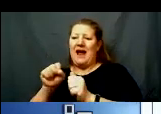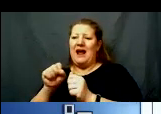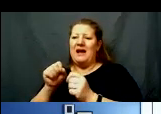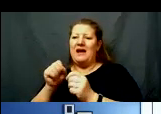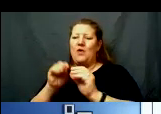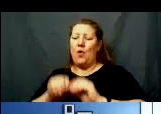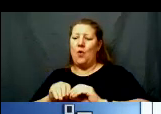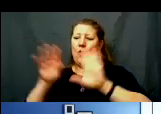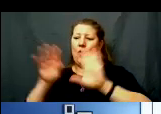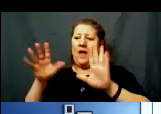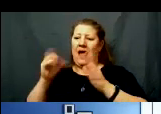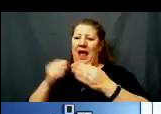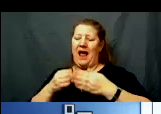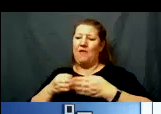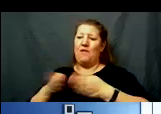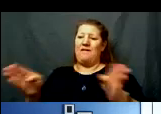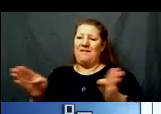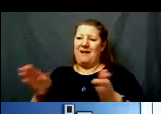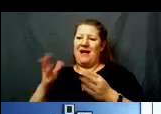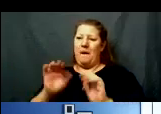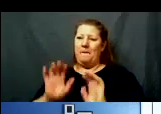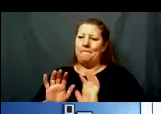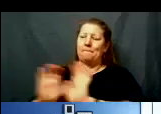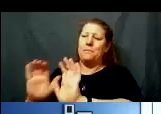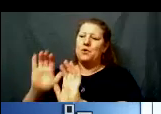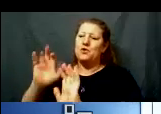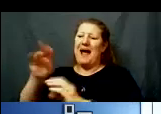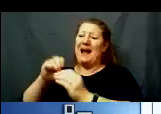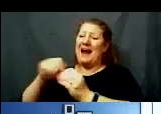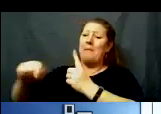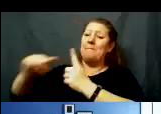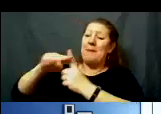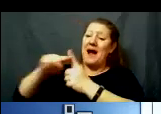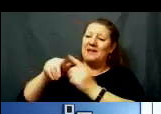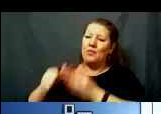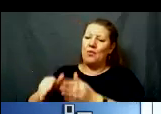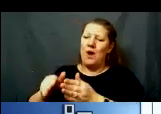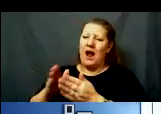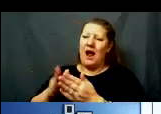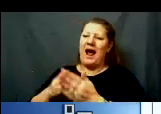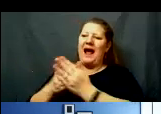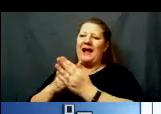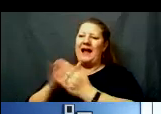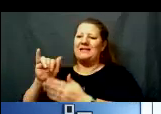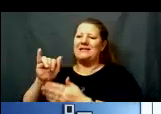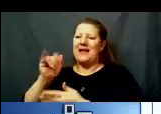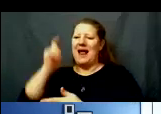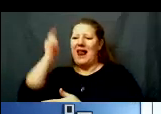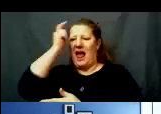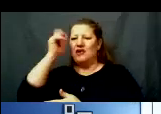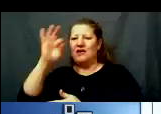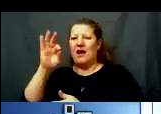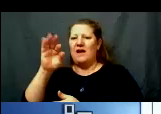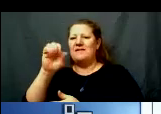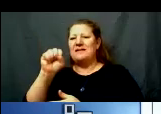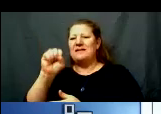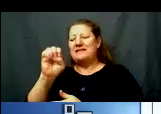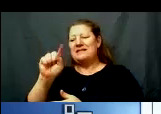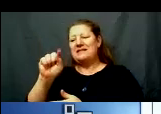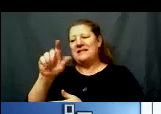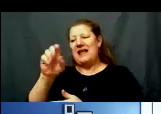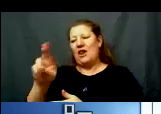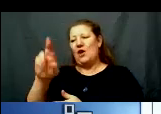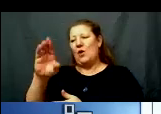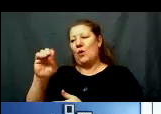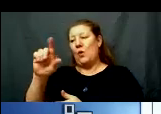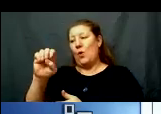really positive and transformative way against the logic of settler colonialism. So I think I will